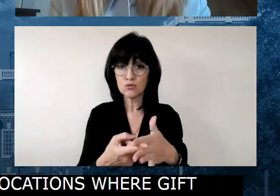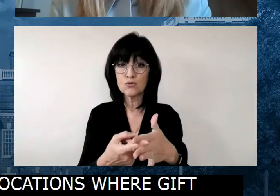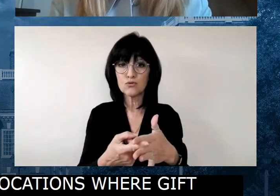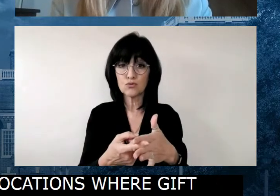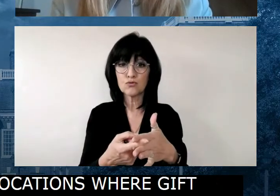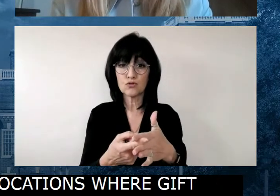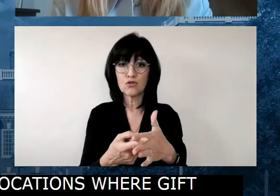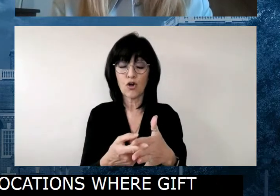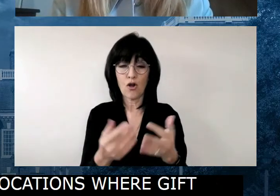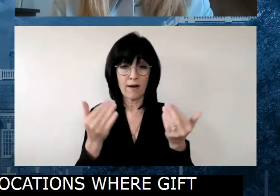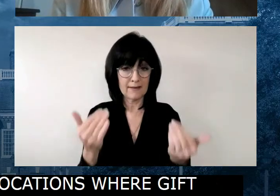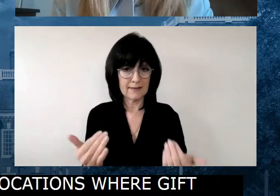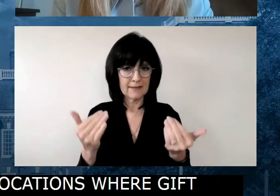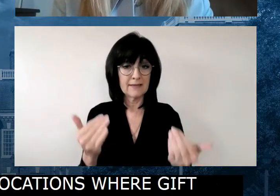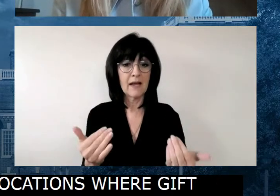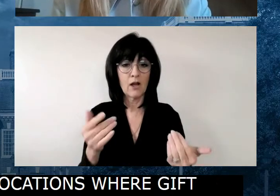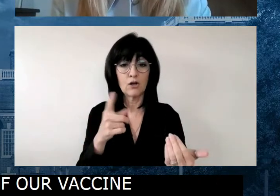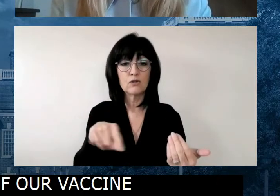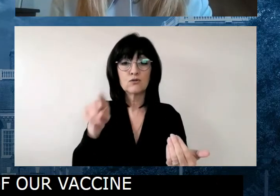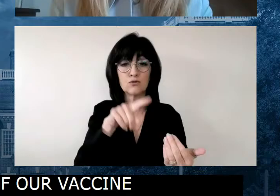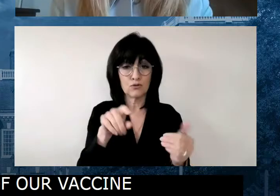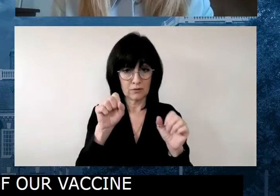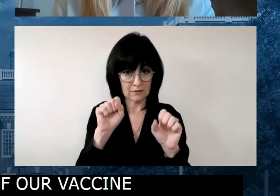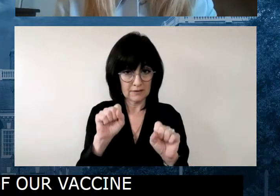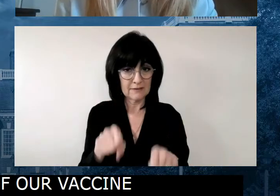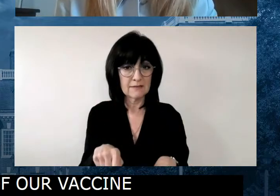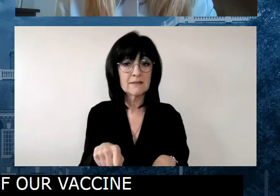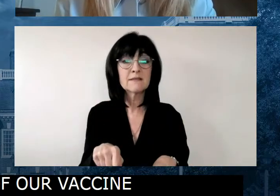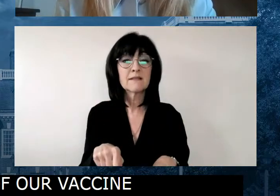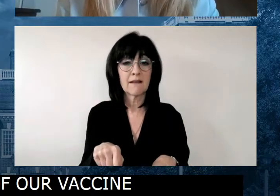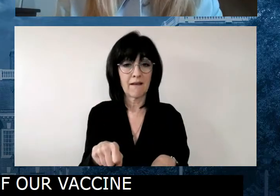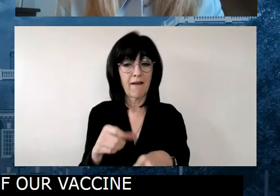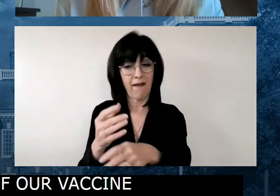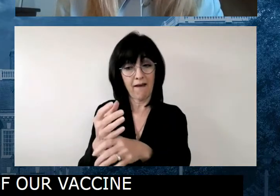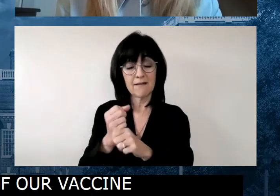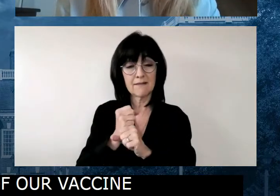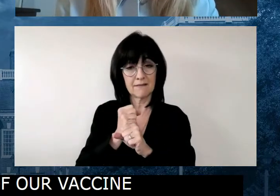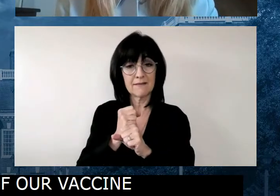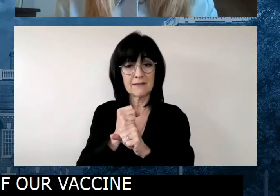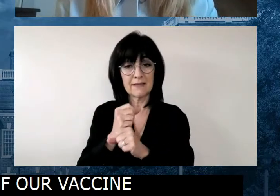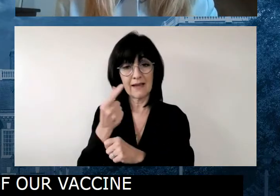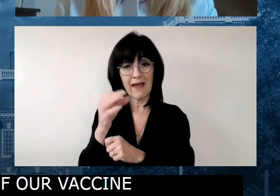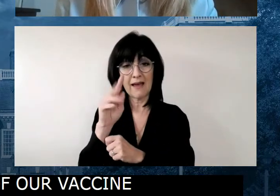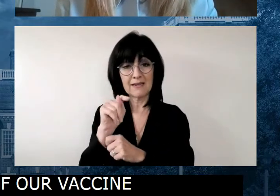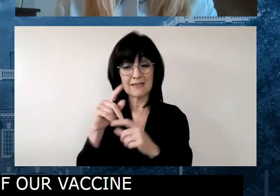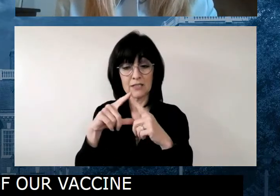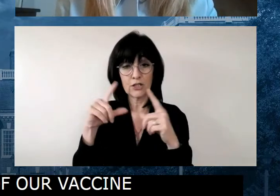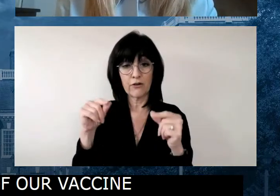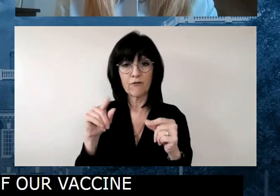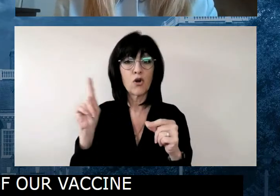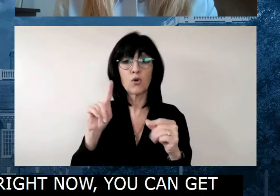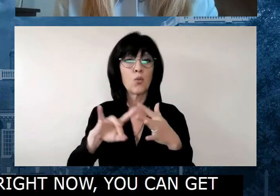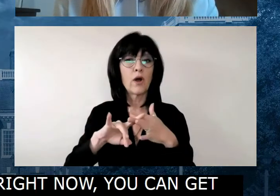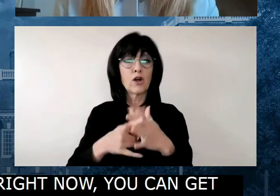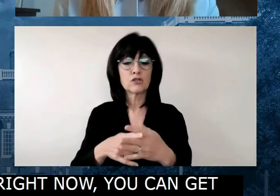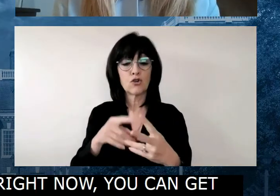now, you can get these gift cards at our DPH and our curative sites.